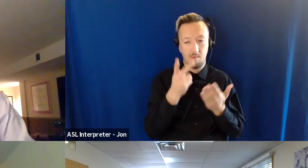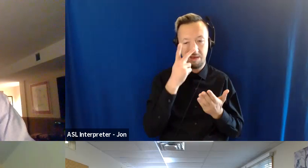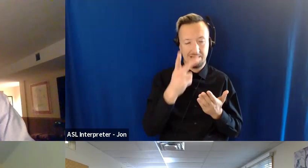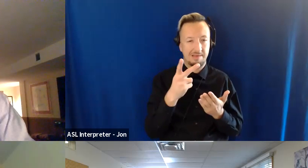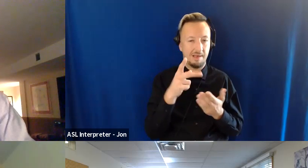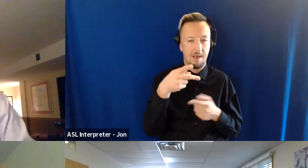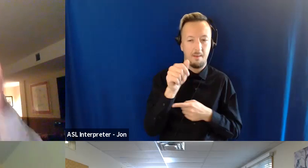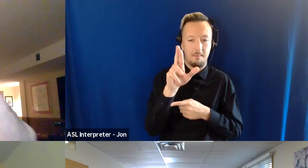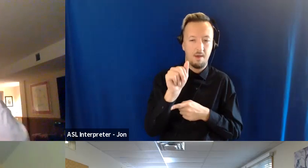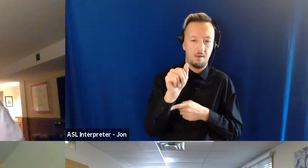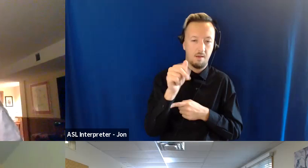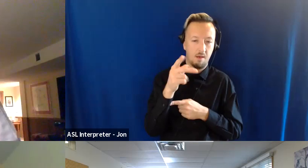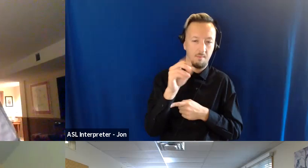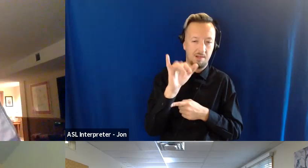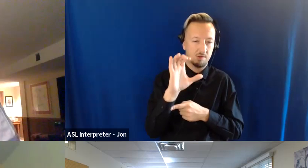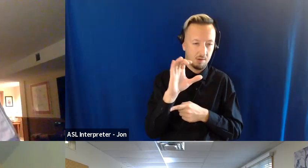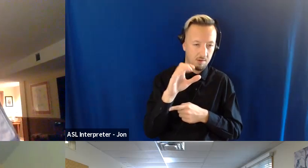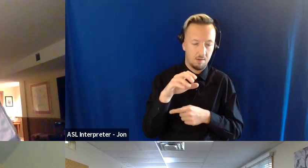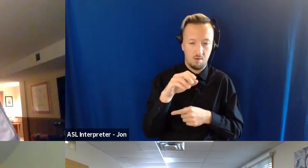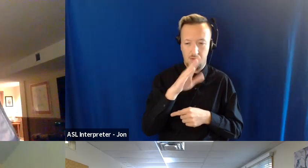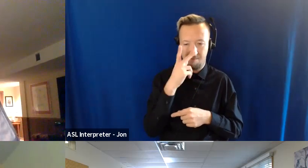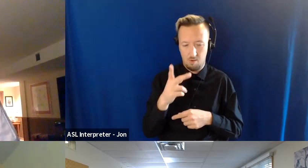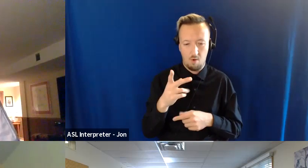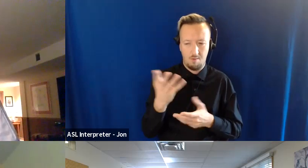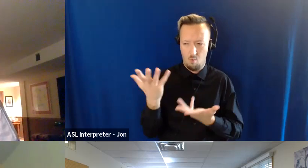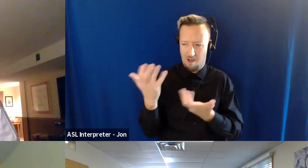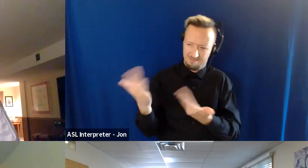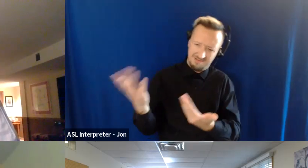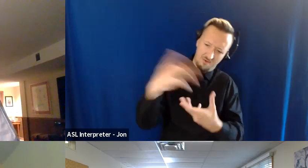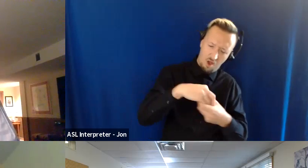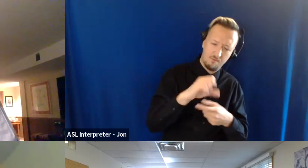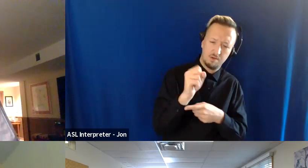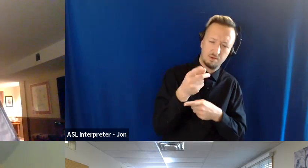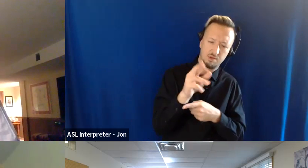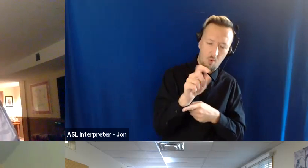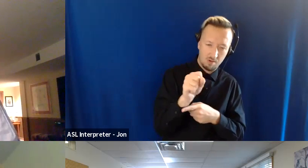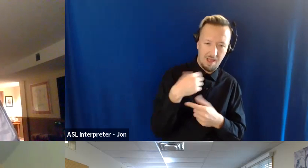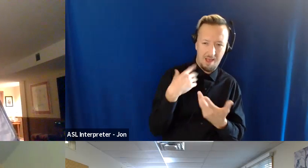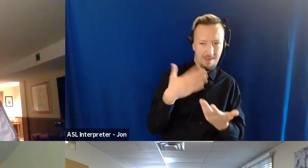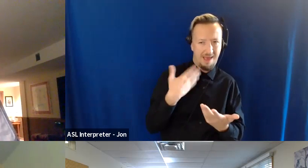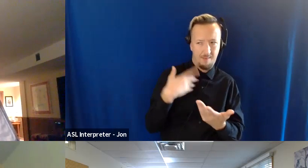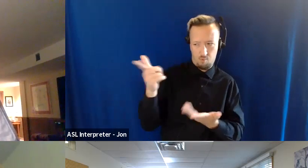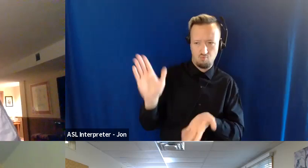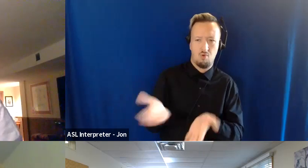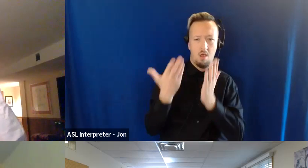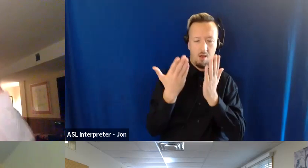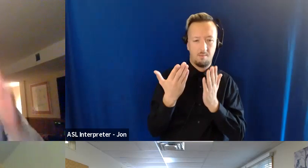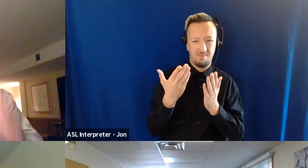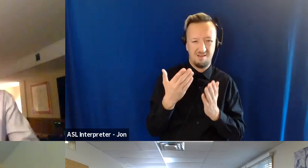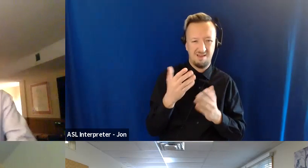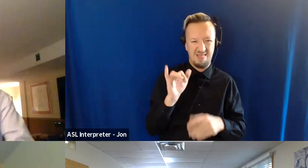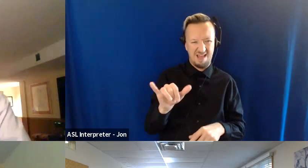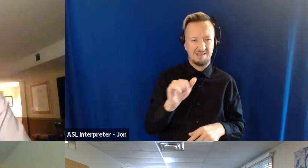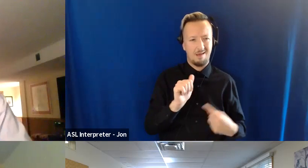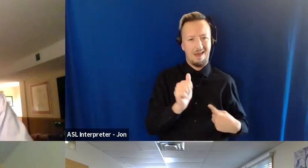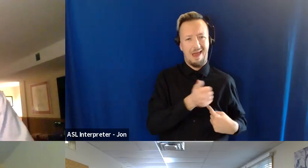talking about getting out into sports and stuff. And David mentioned people first. And I'm glad he brings that up, because for me, it is those attitudinal